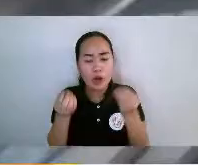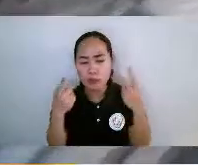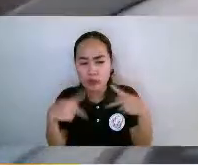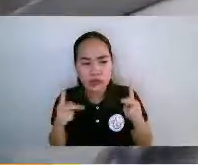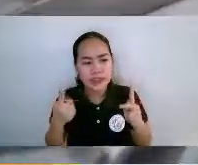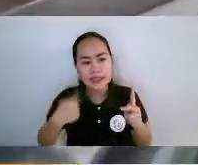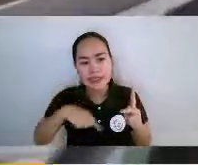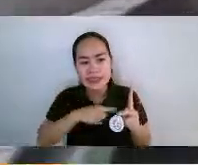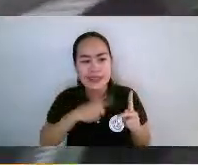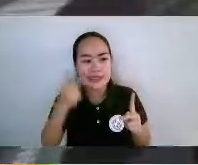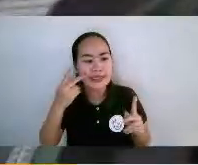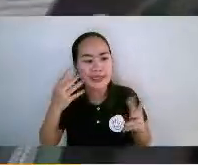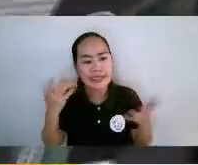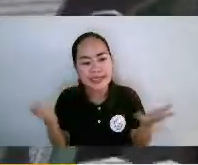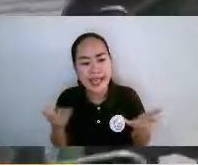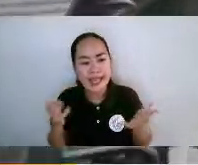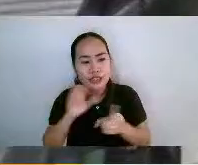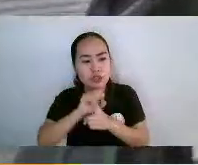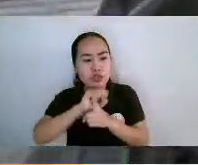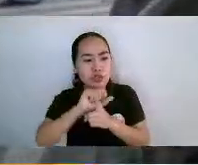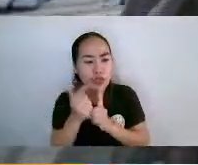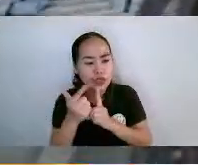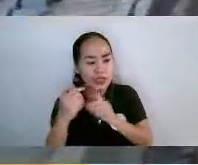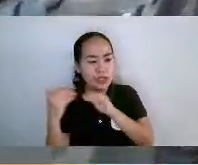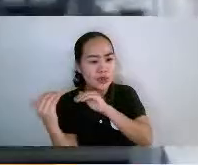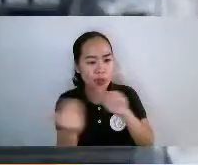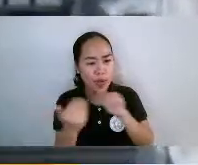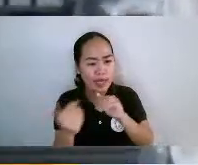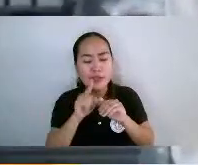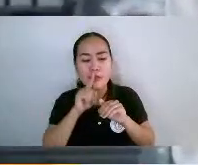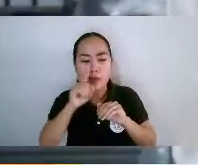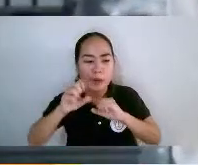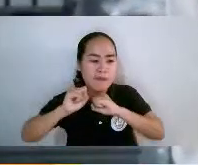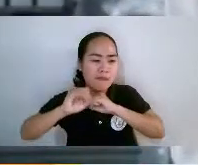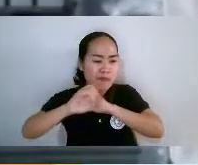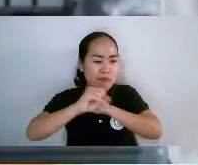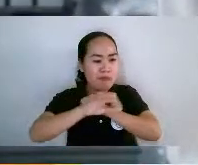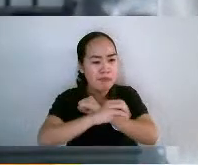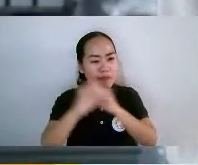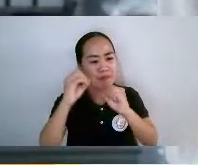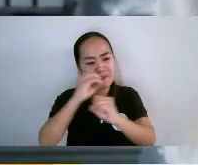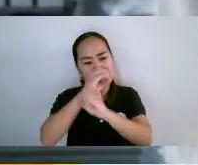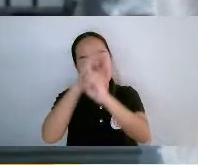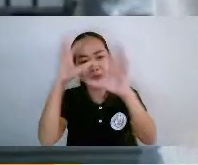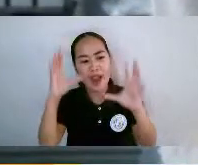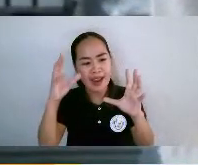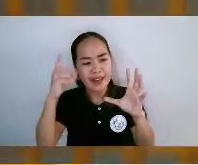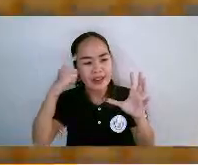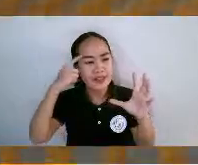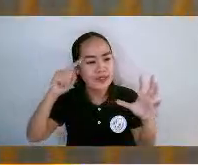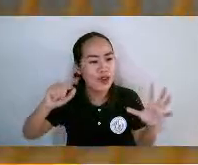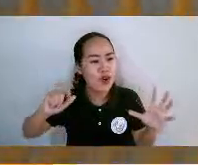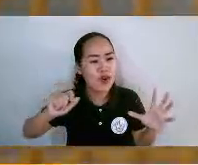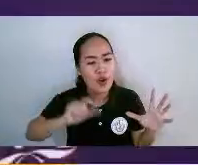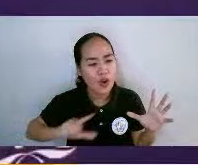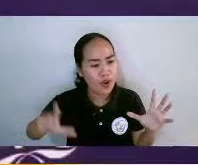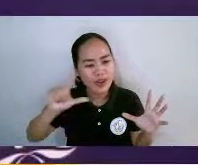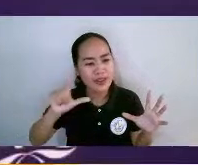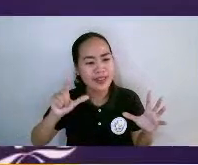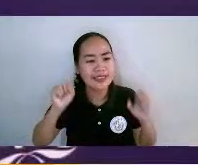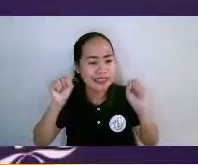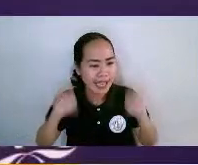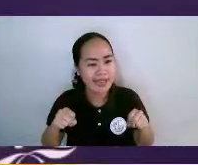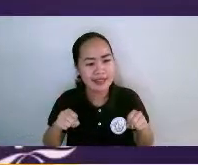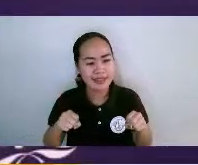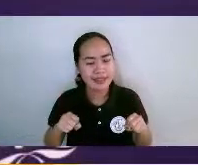justice, promote decent work, and a brighter future of work for all, a future which no